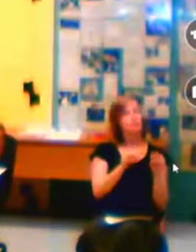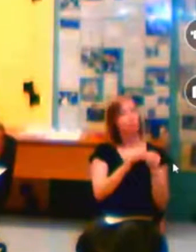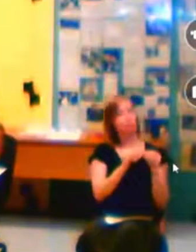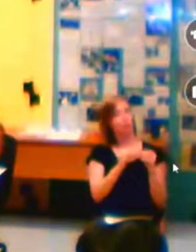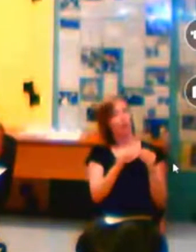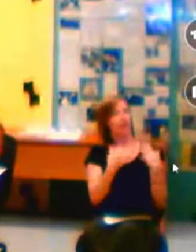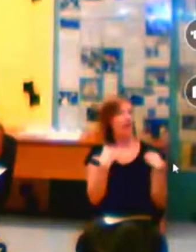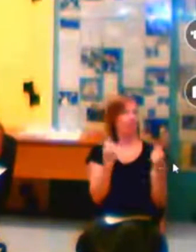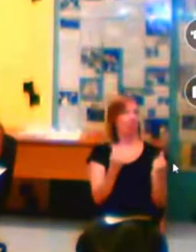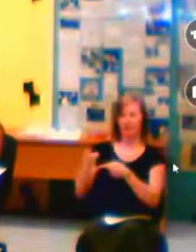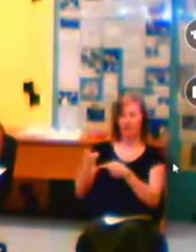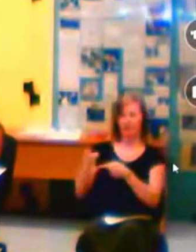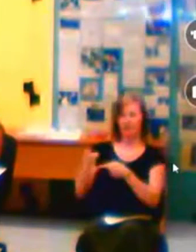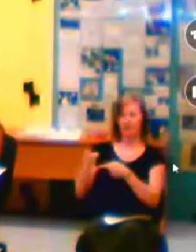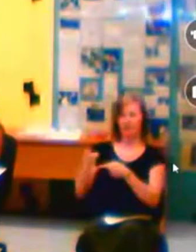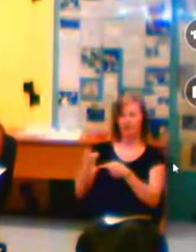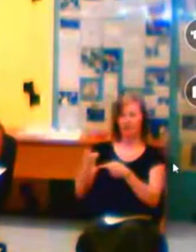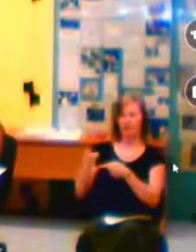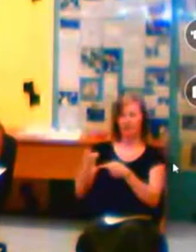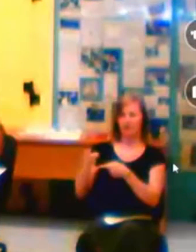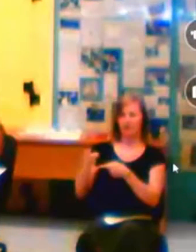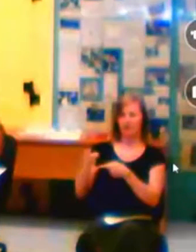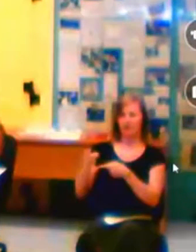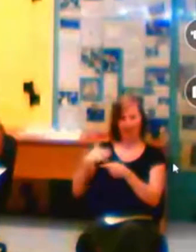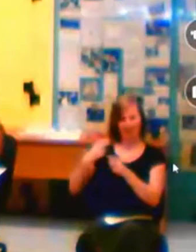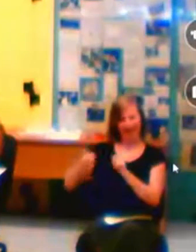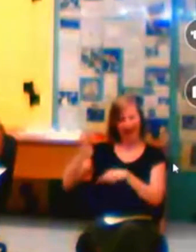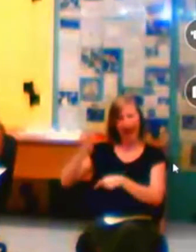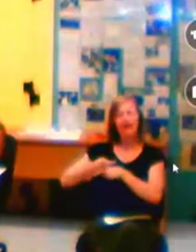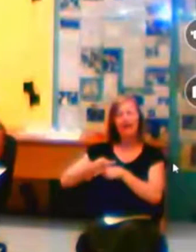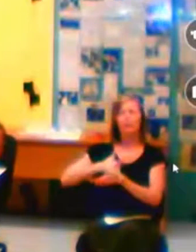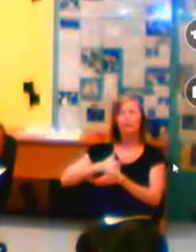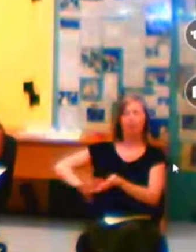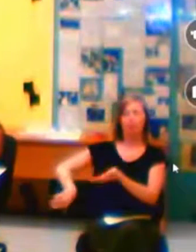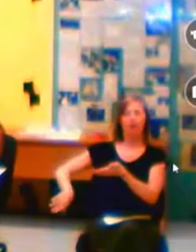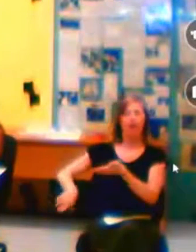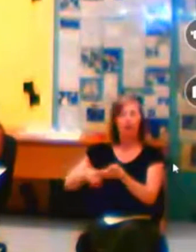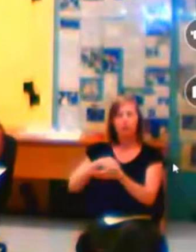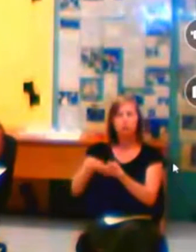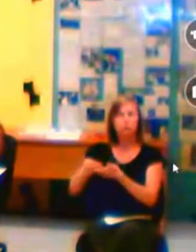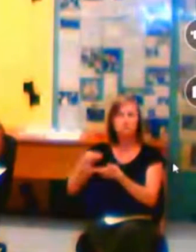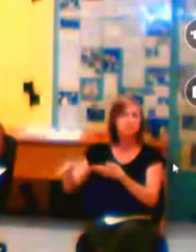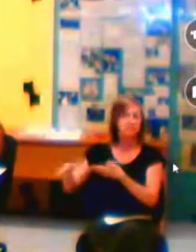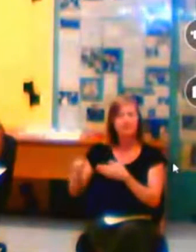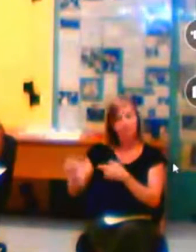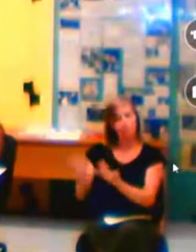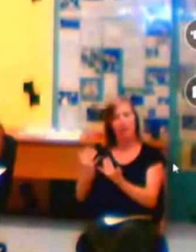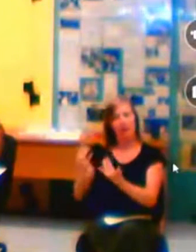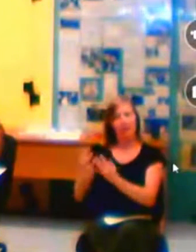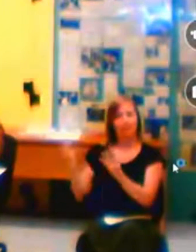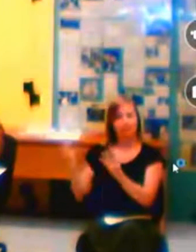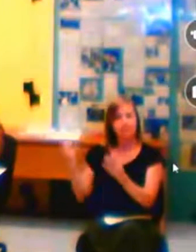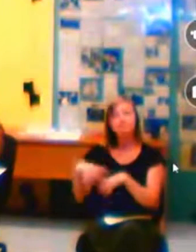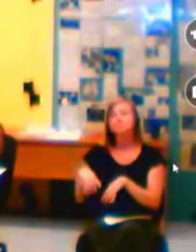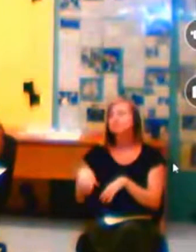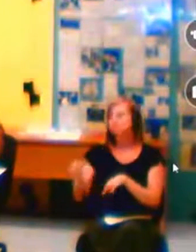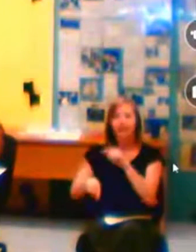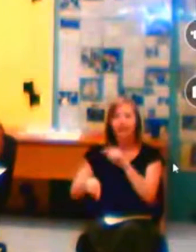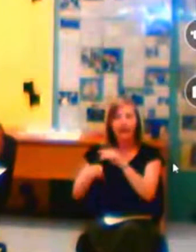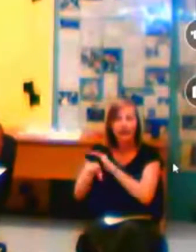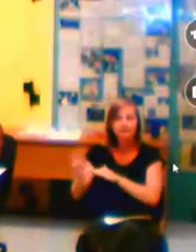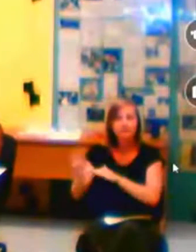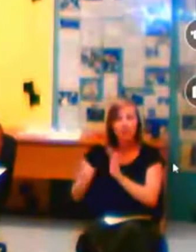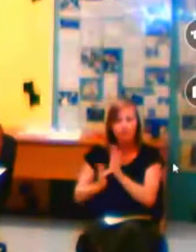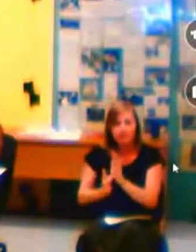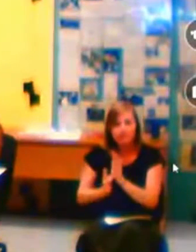ill or who need a lot of care, because in systems like this, the politicians who run it always gravitate toward the median healthy voter, and